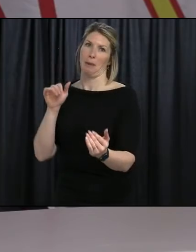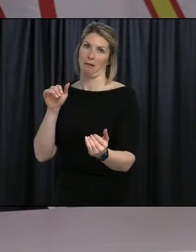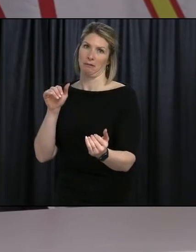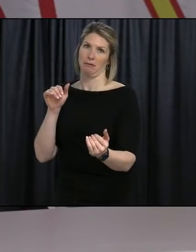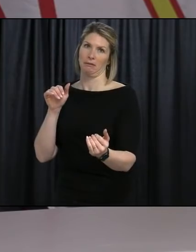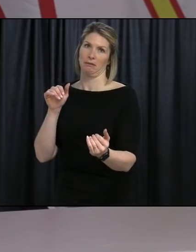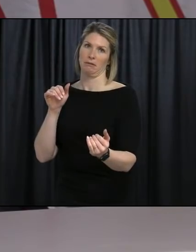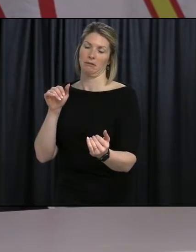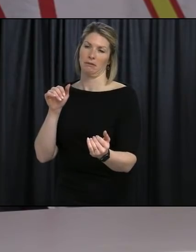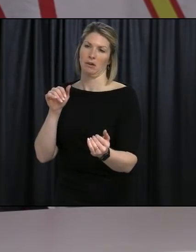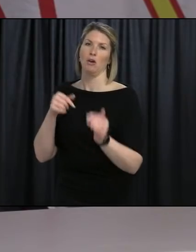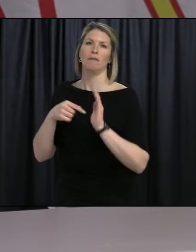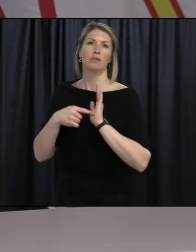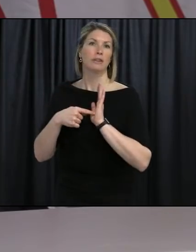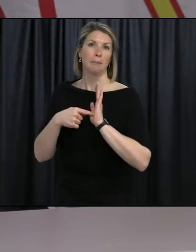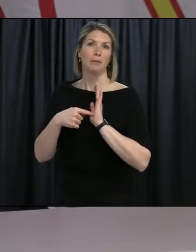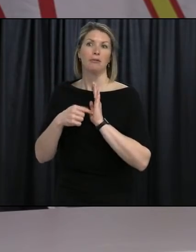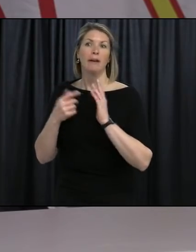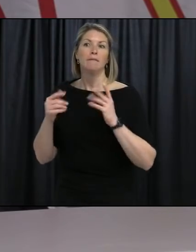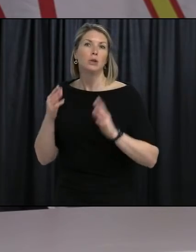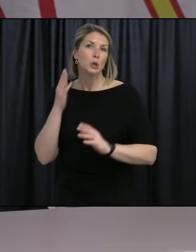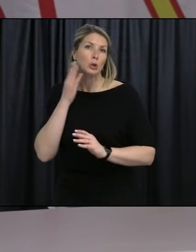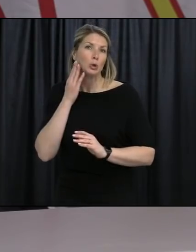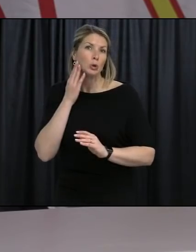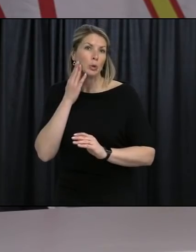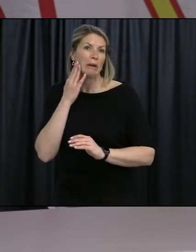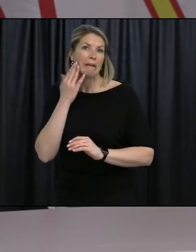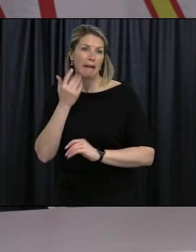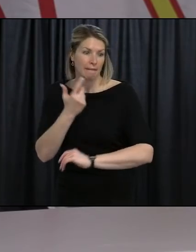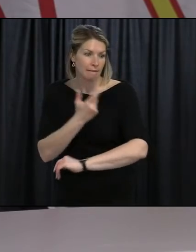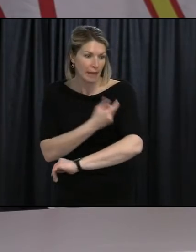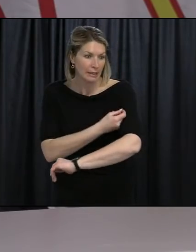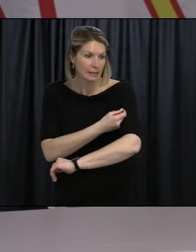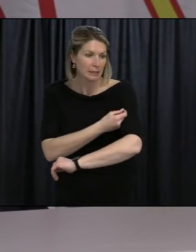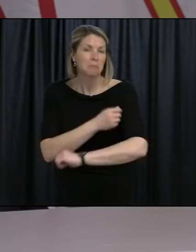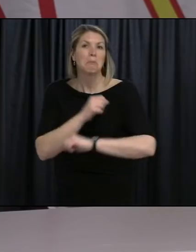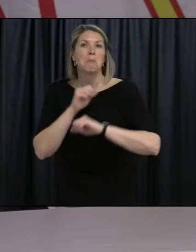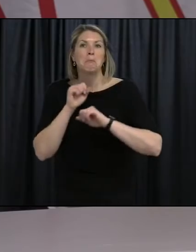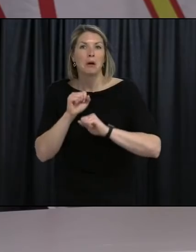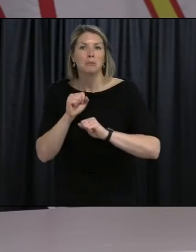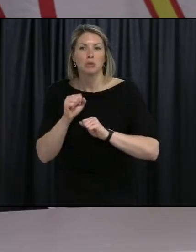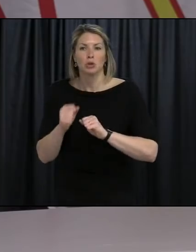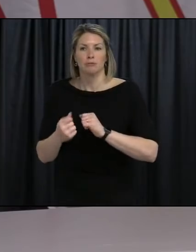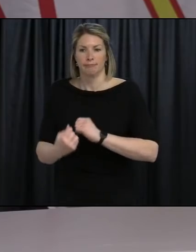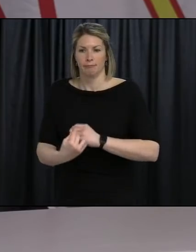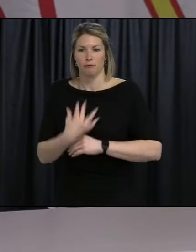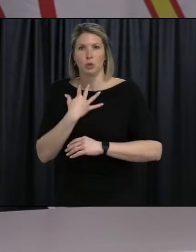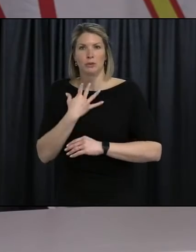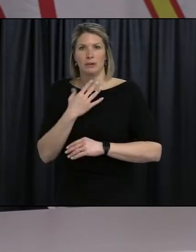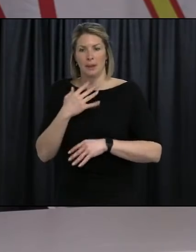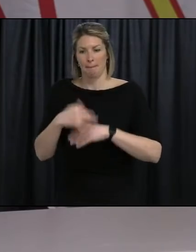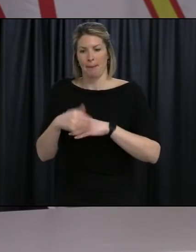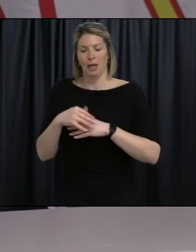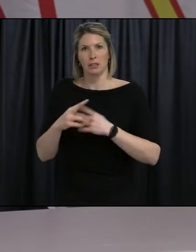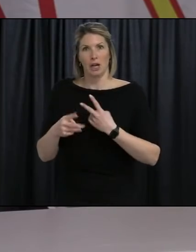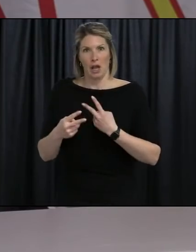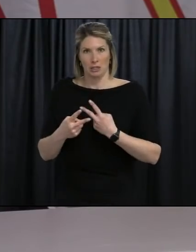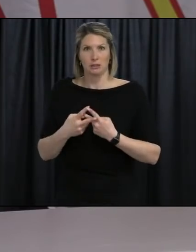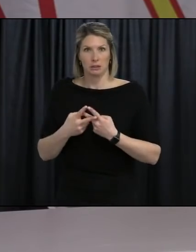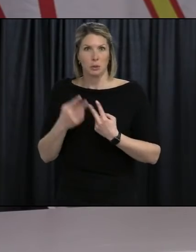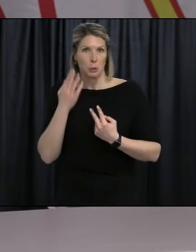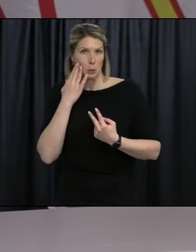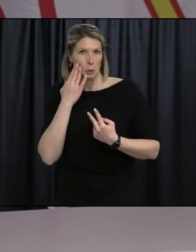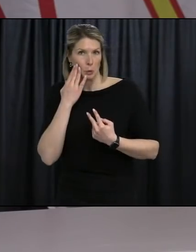the vigilance that goes with monitoring these vaccines. And so the evidence that we saw